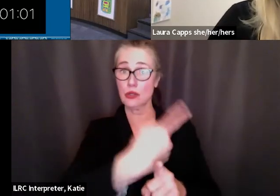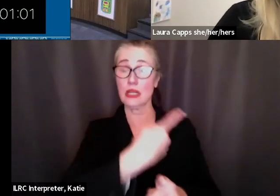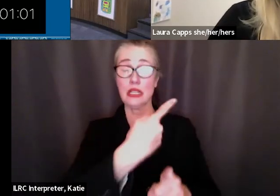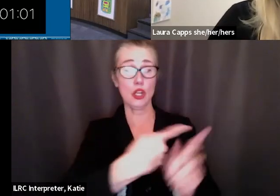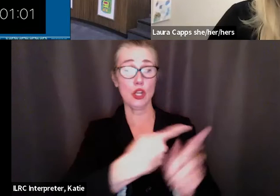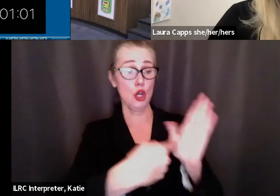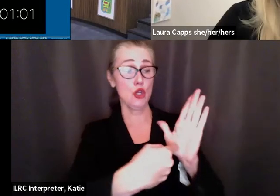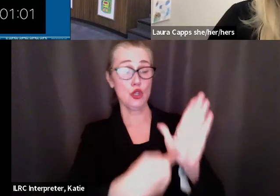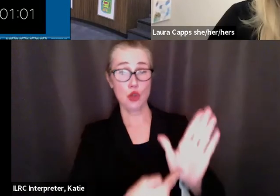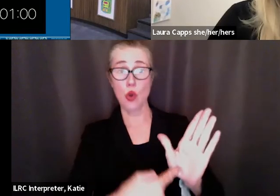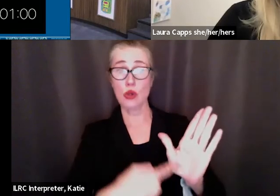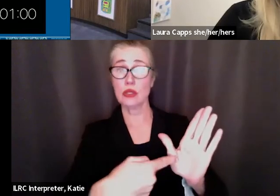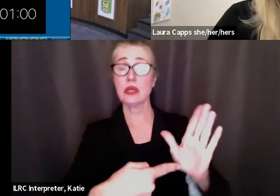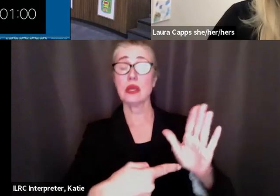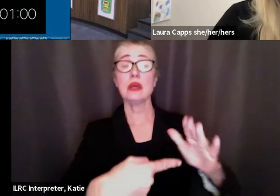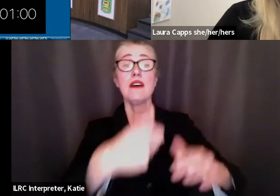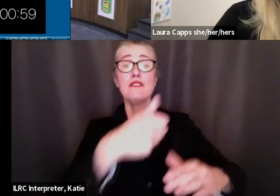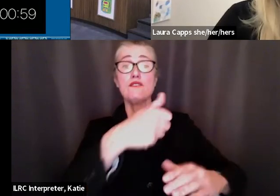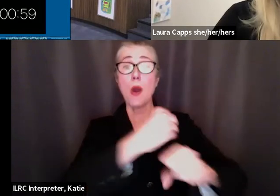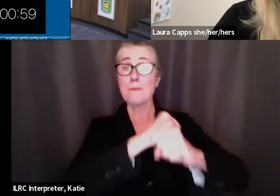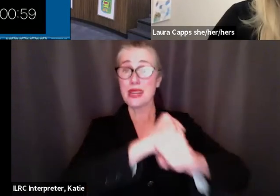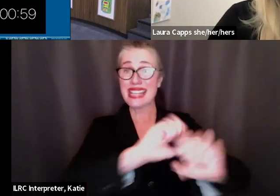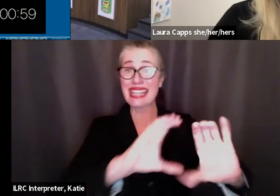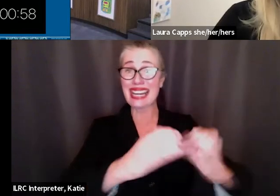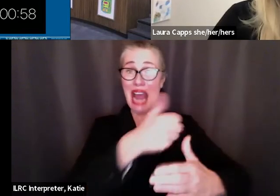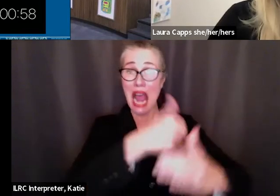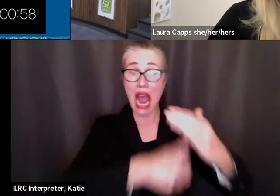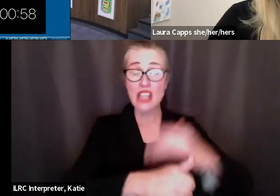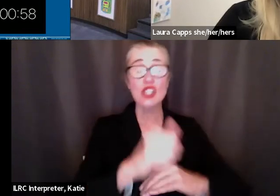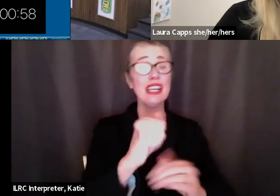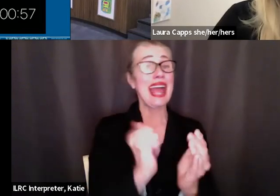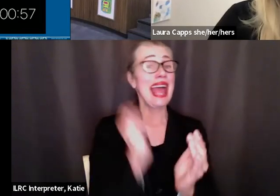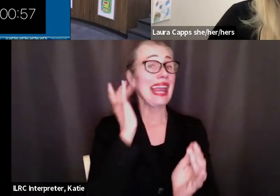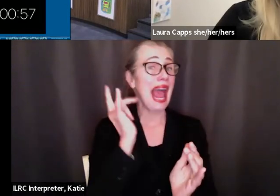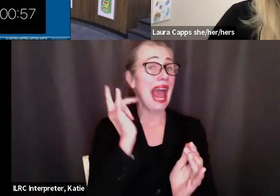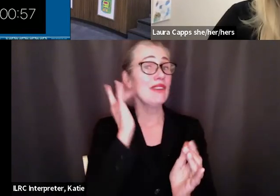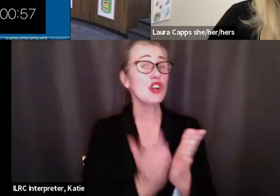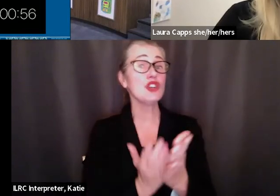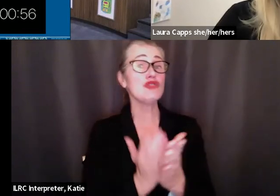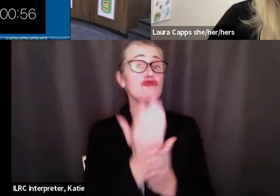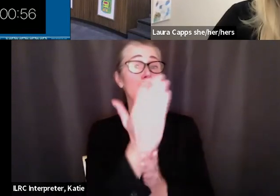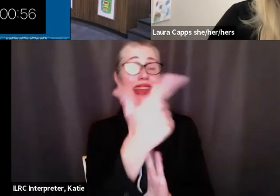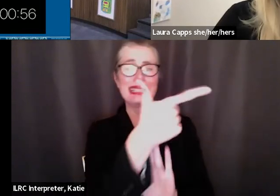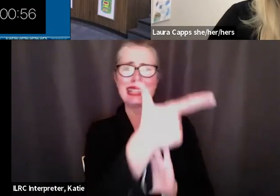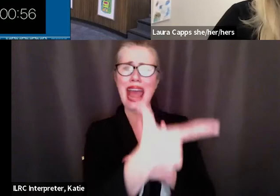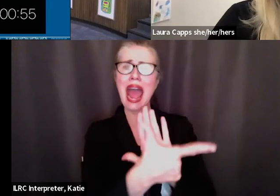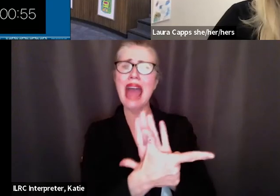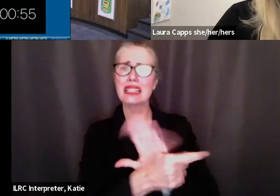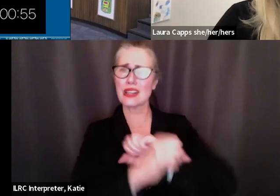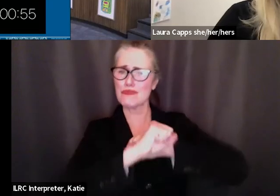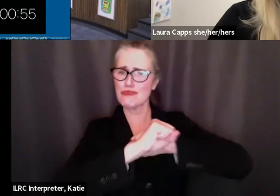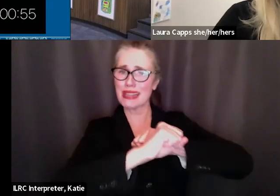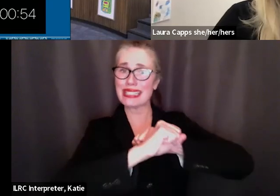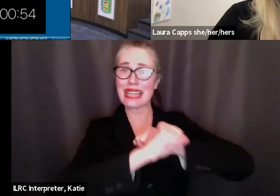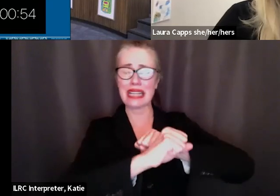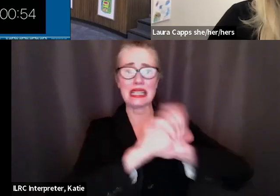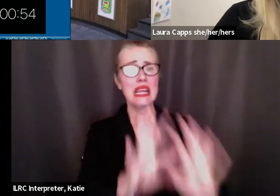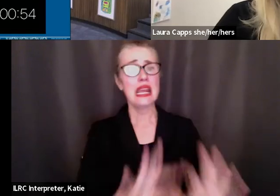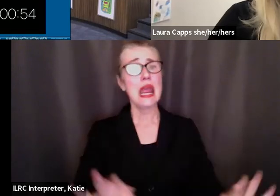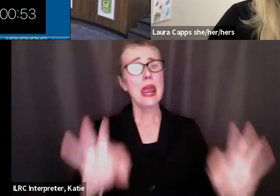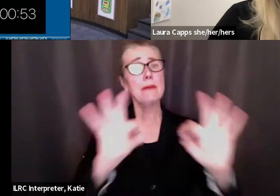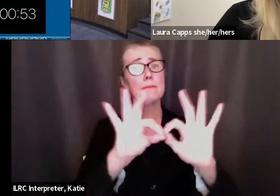protected classes under the california rights act um you know it's critical that the voting map matches the